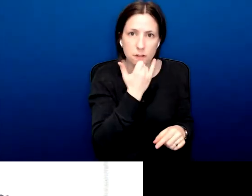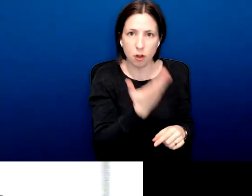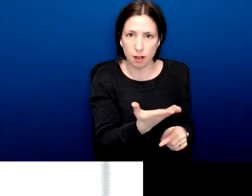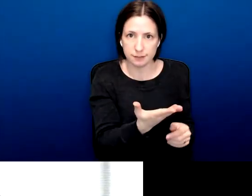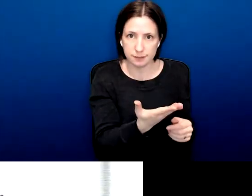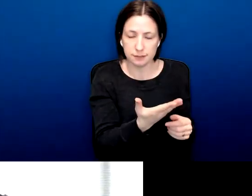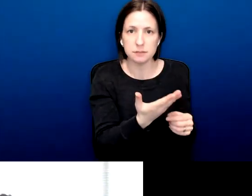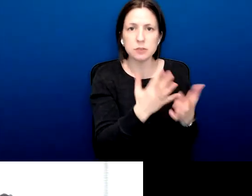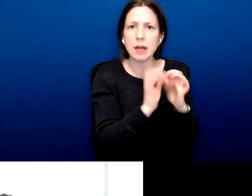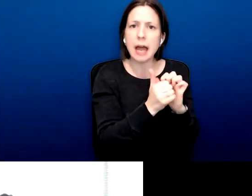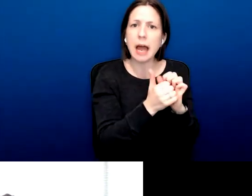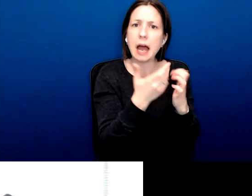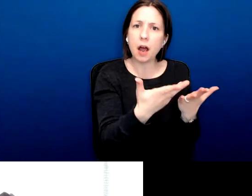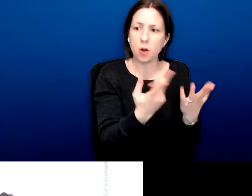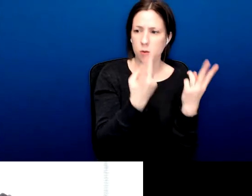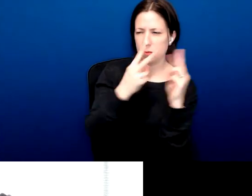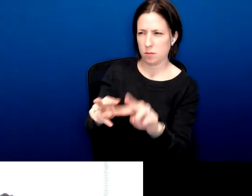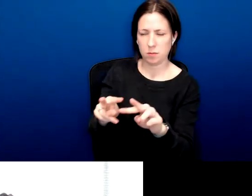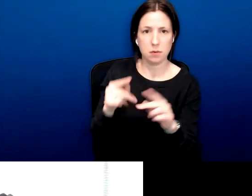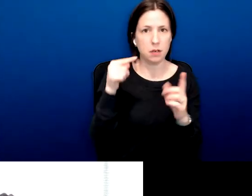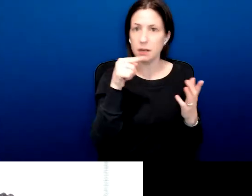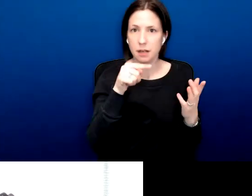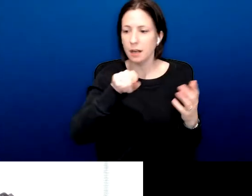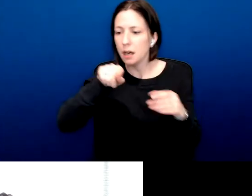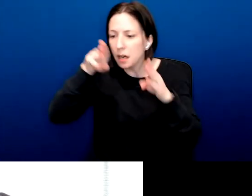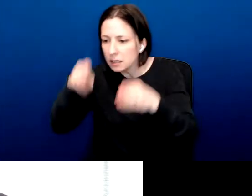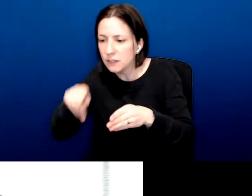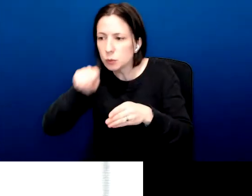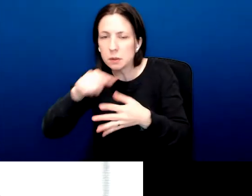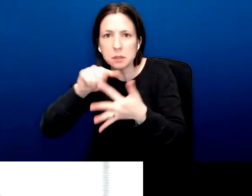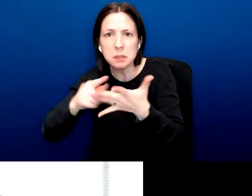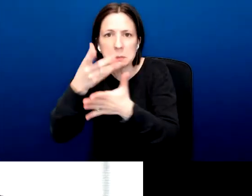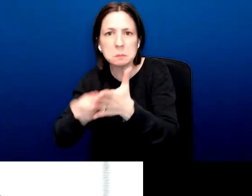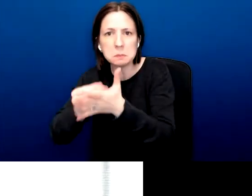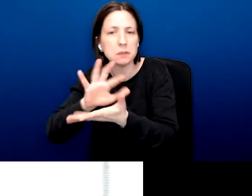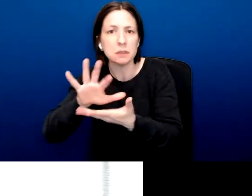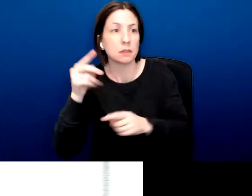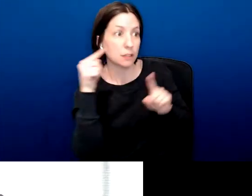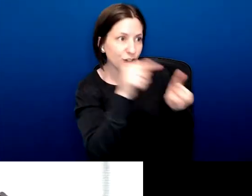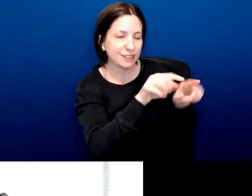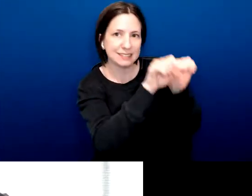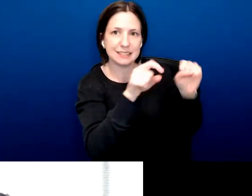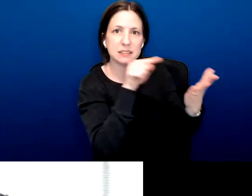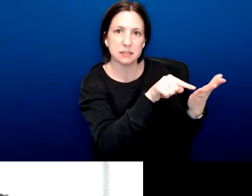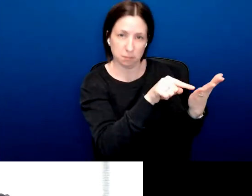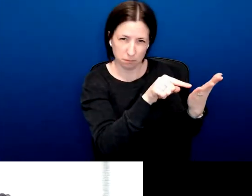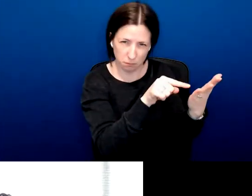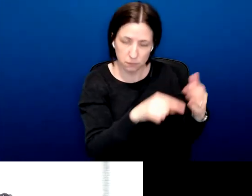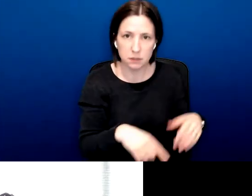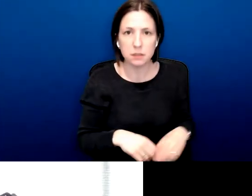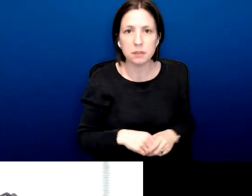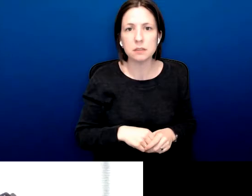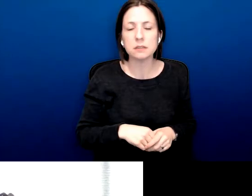take a new perspective and take a look at that system, and what does that system look like? So through information marginalization, we're able to